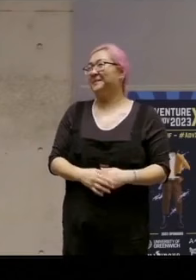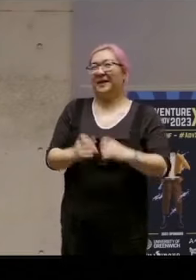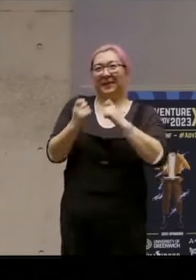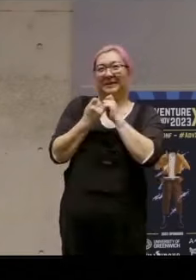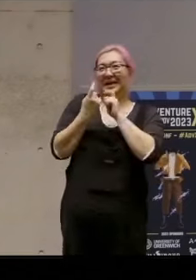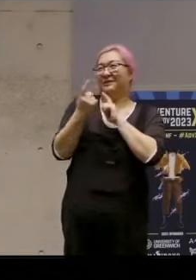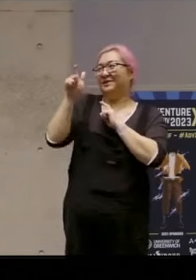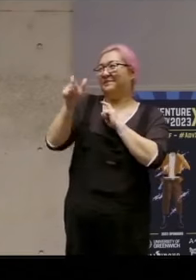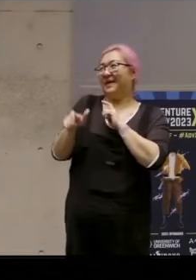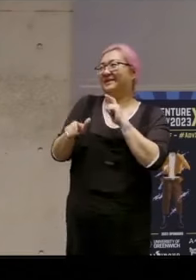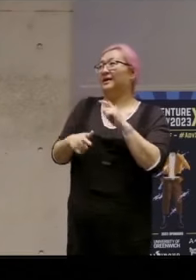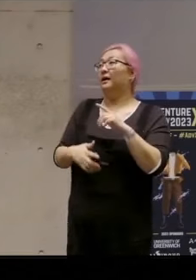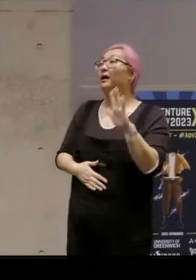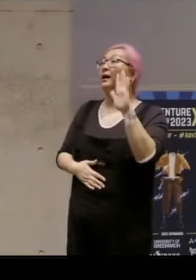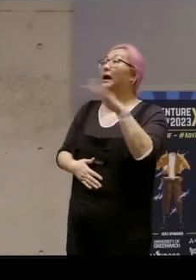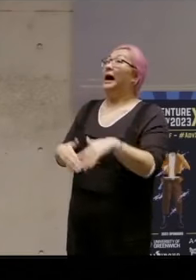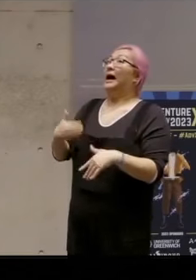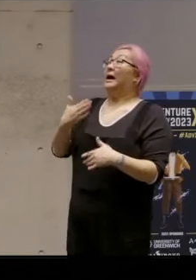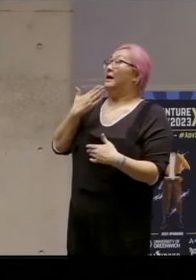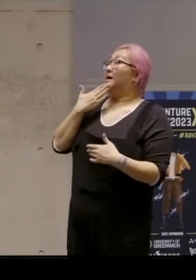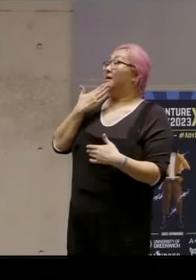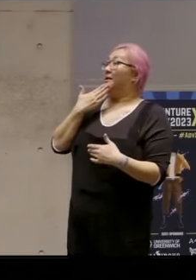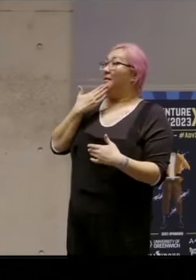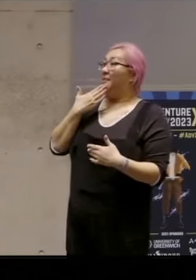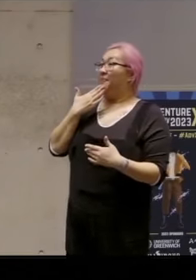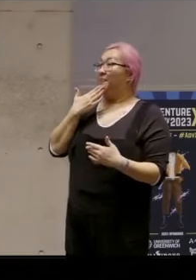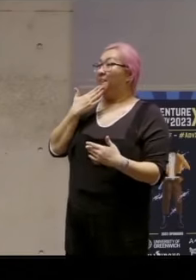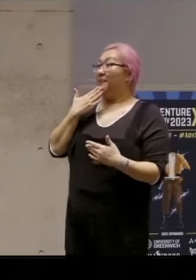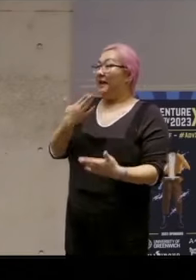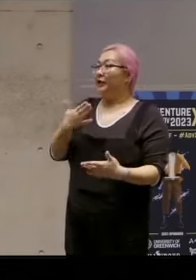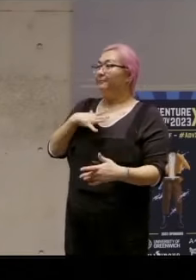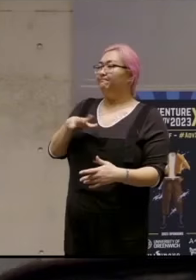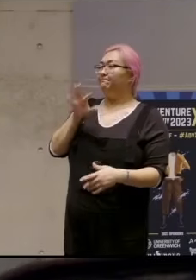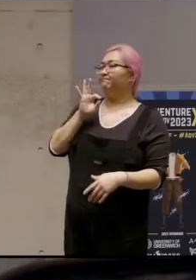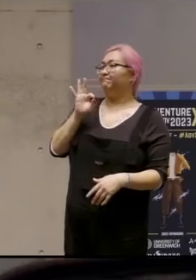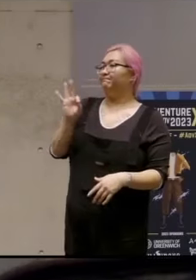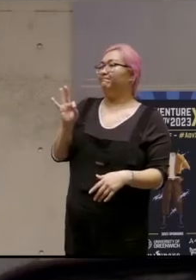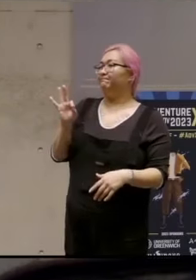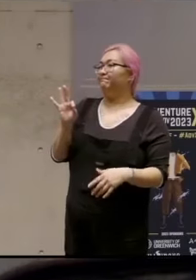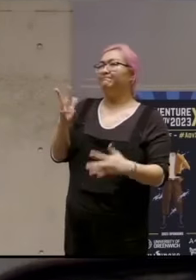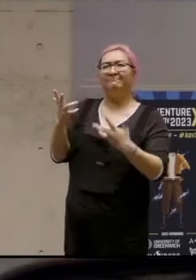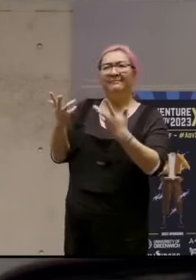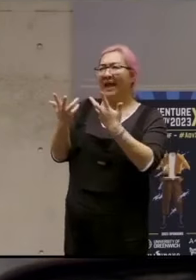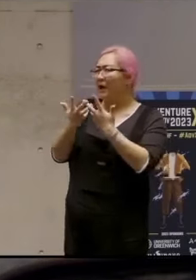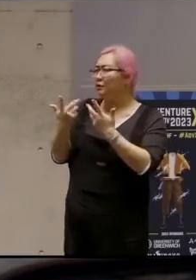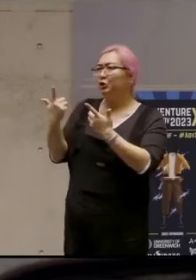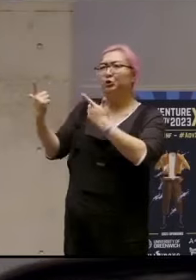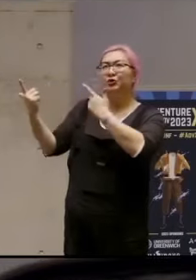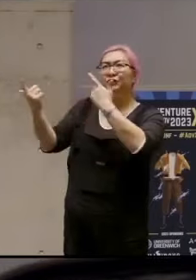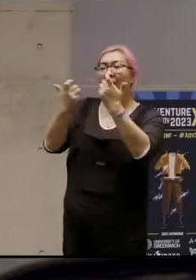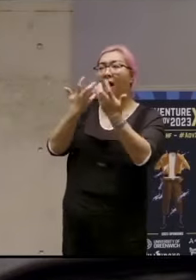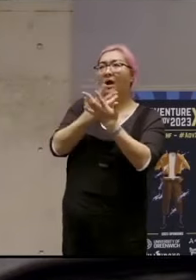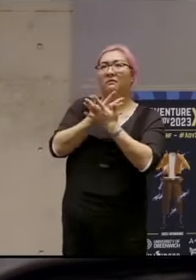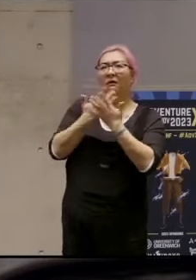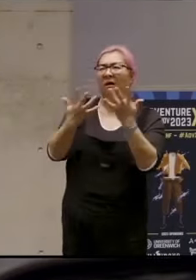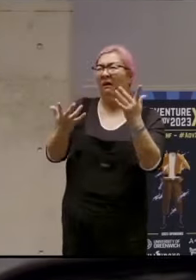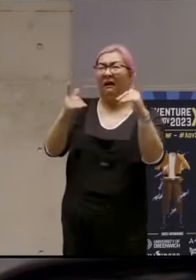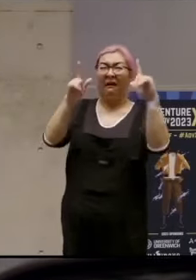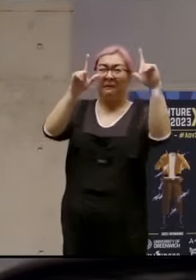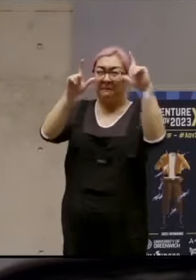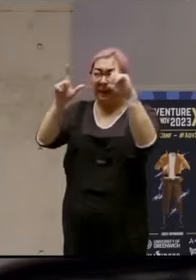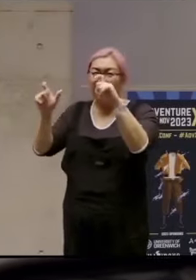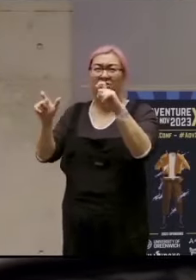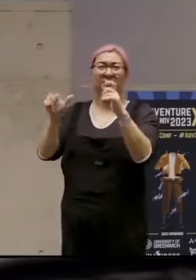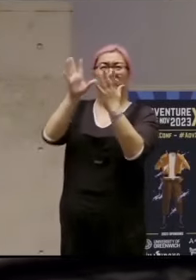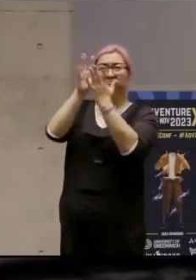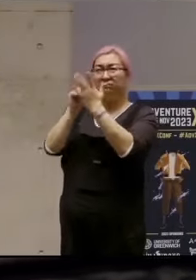Hello, first of all, thank you. And how do you find all these images and this information?